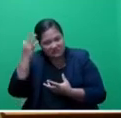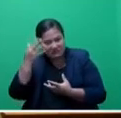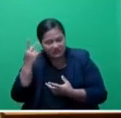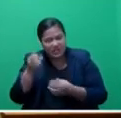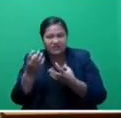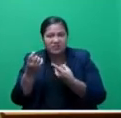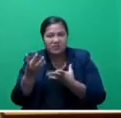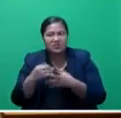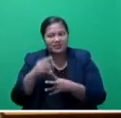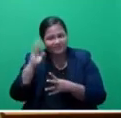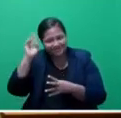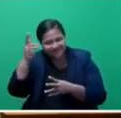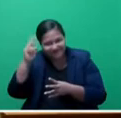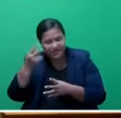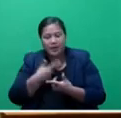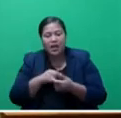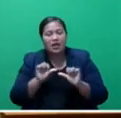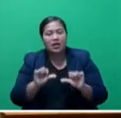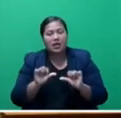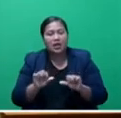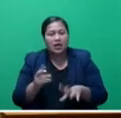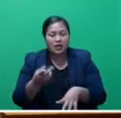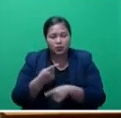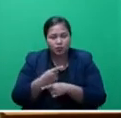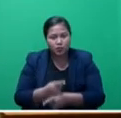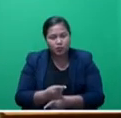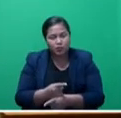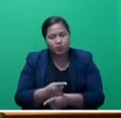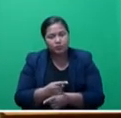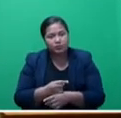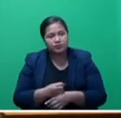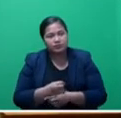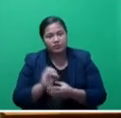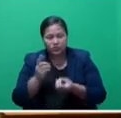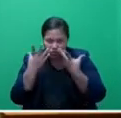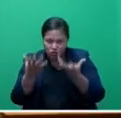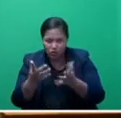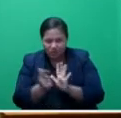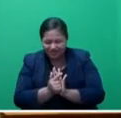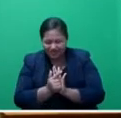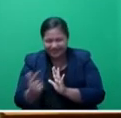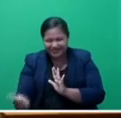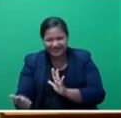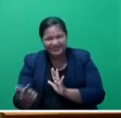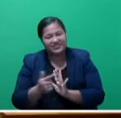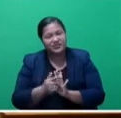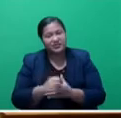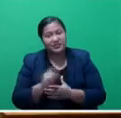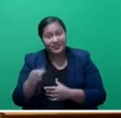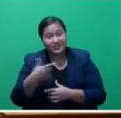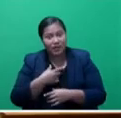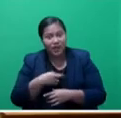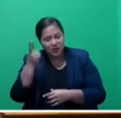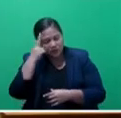the guide and protection of their draconian legislations to evade public probity that explains the reasons for